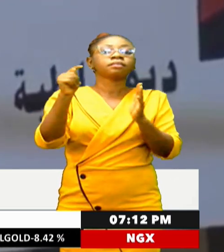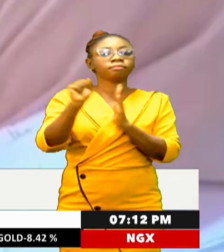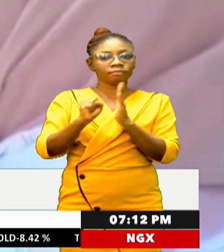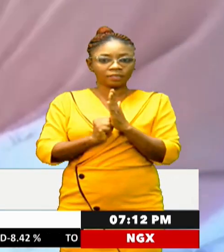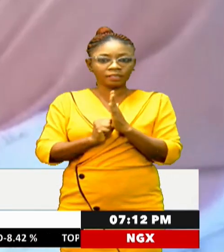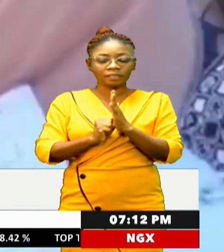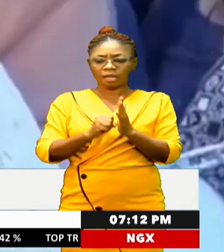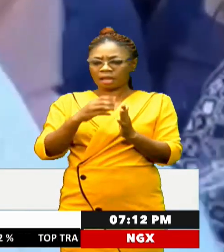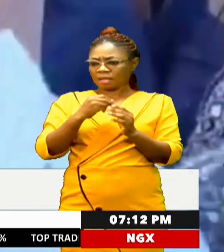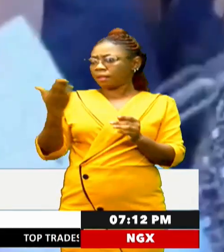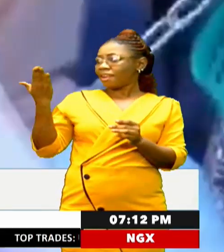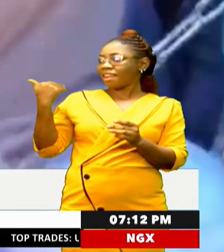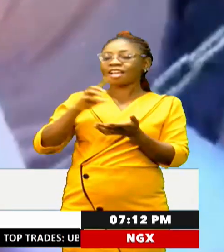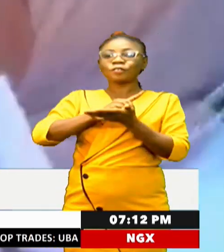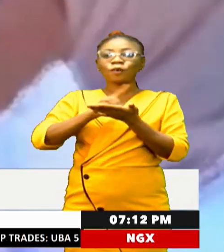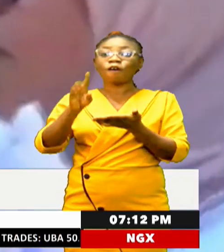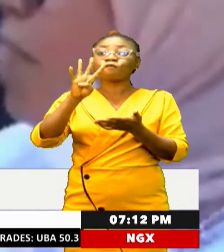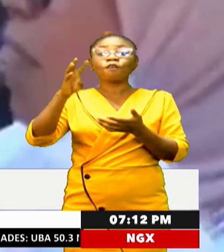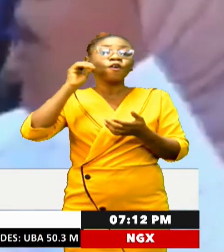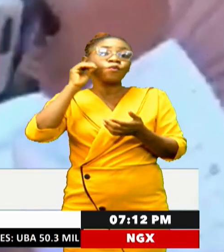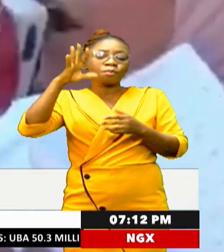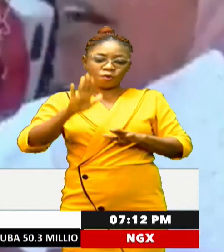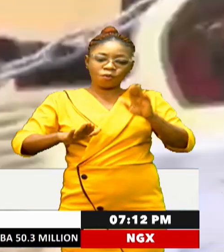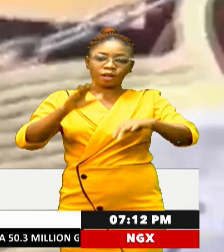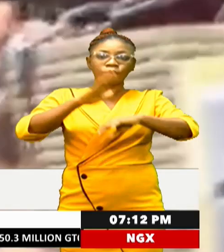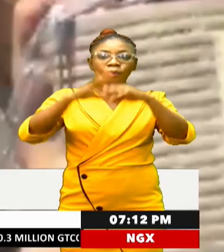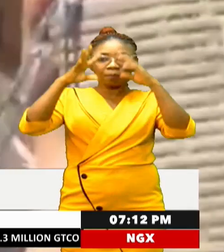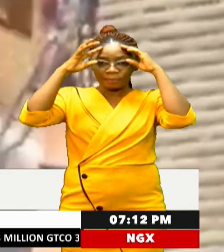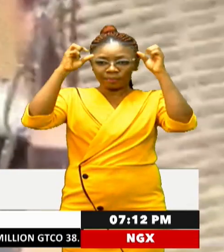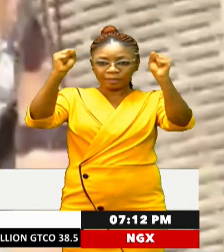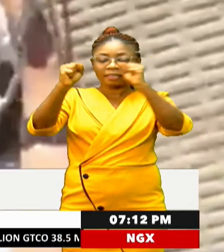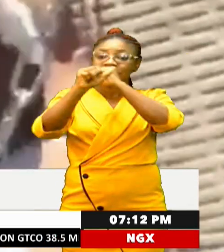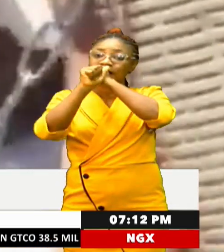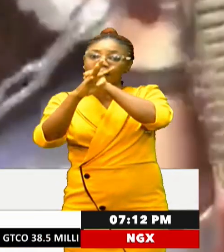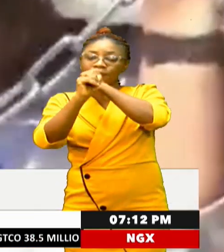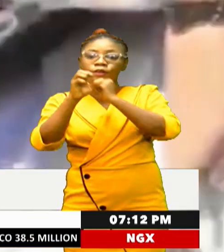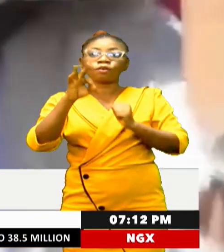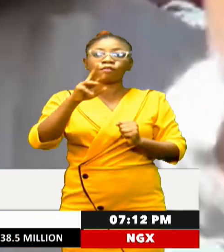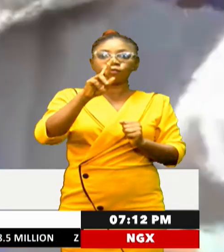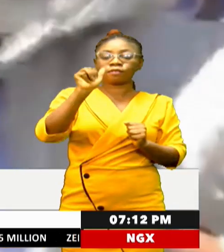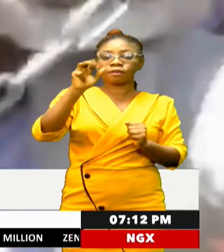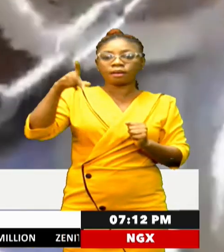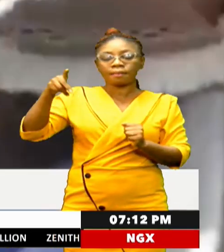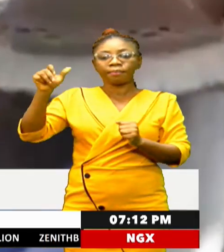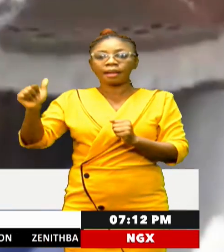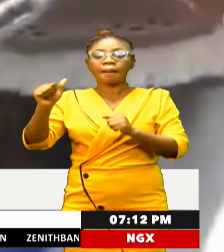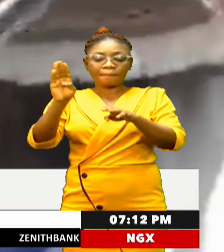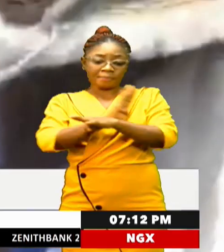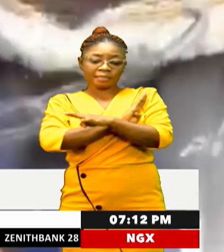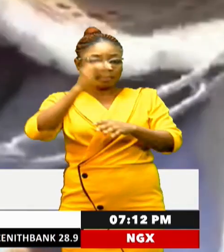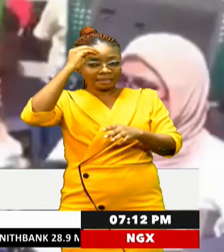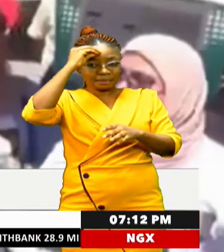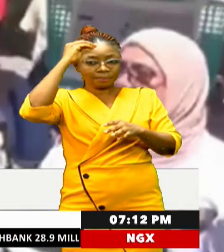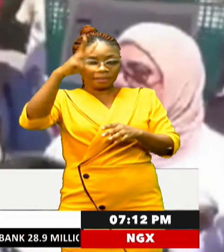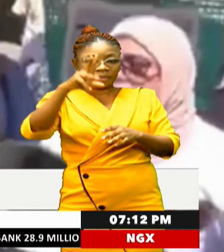And just last week, 4 women working on the presidential campaign of rapper turned businessman Karim